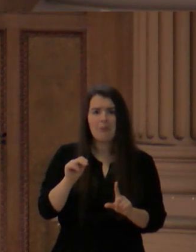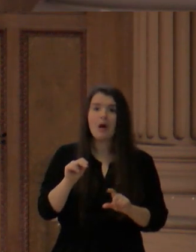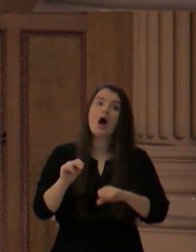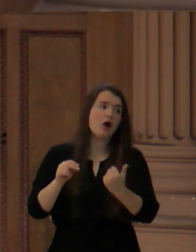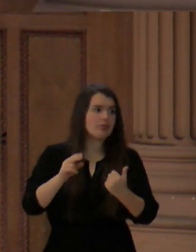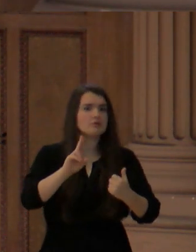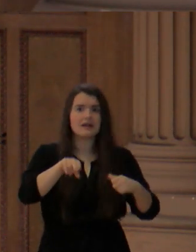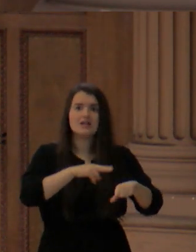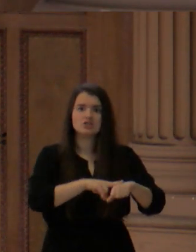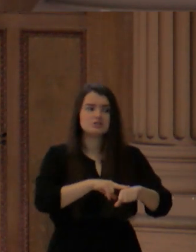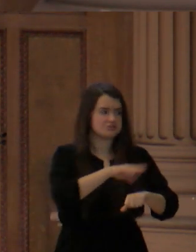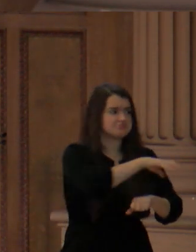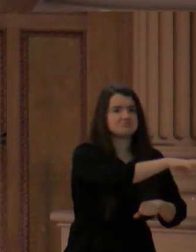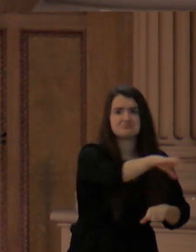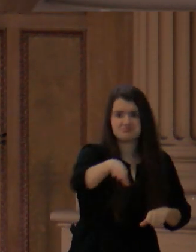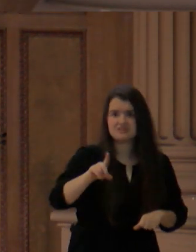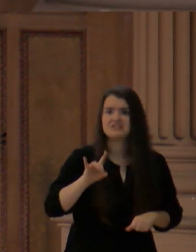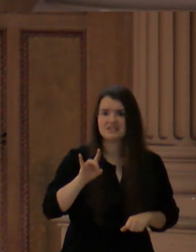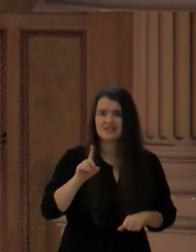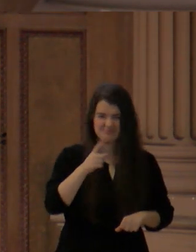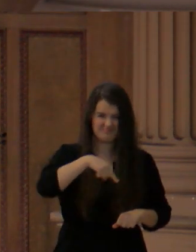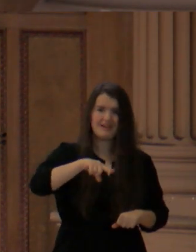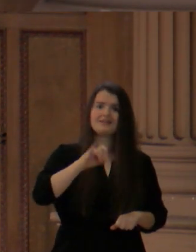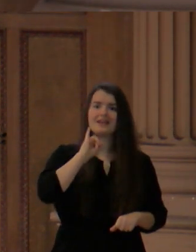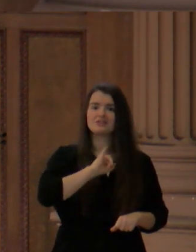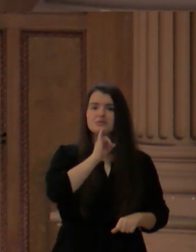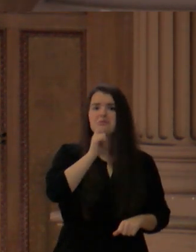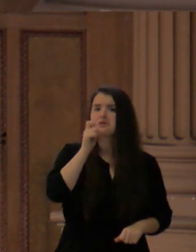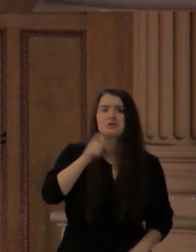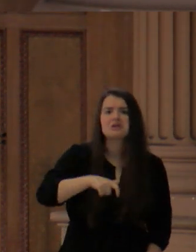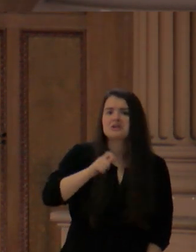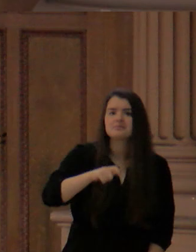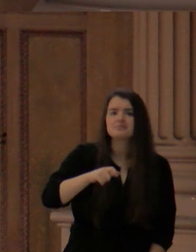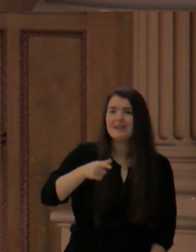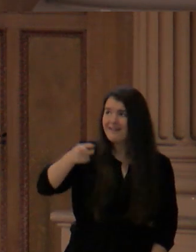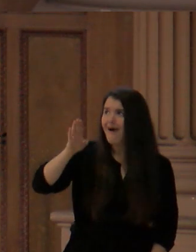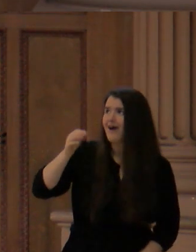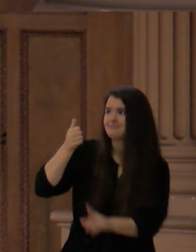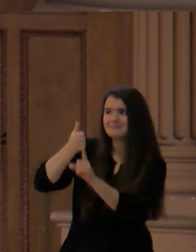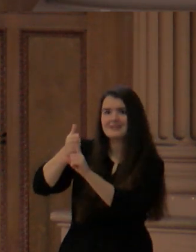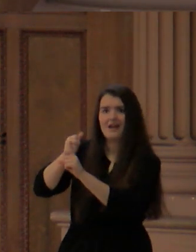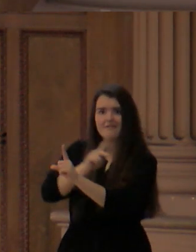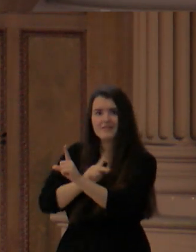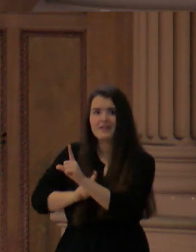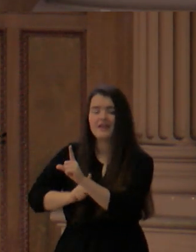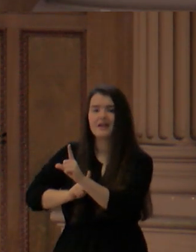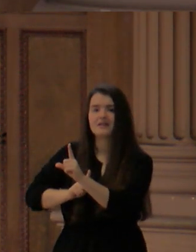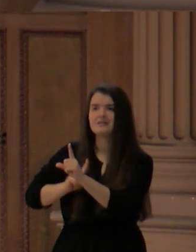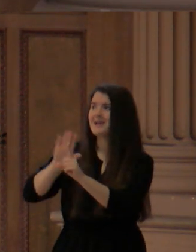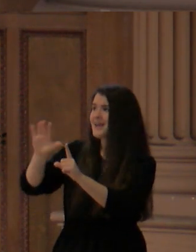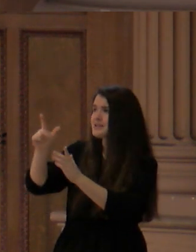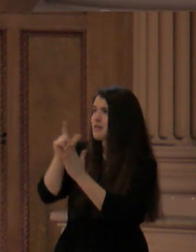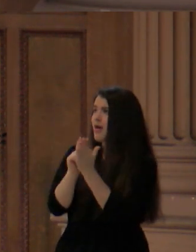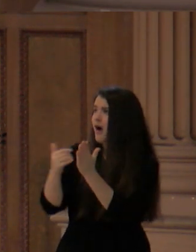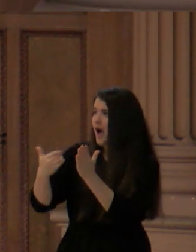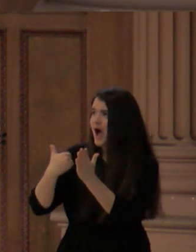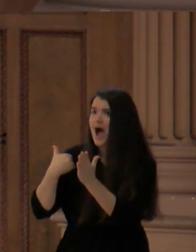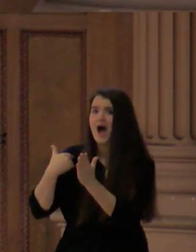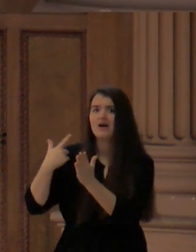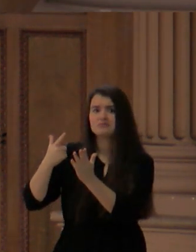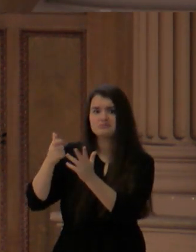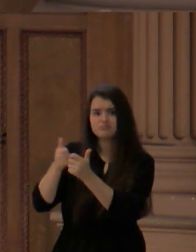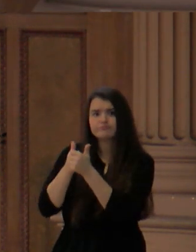God was their king. God reigned and exercised his reign through their law. They had judges that applied that law. Under God,